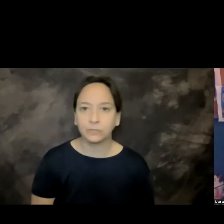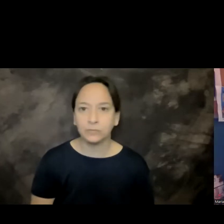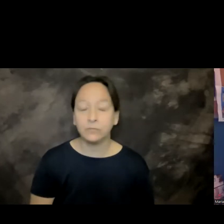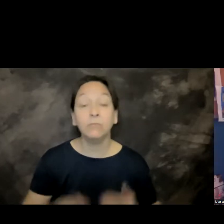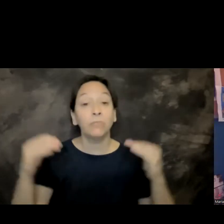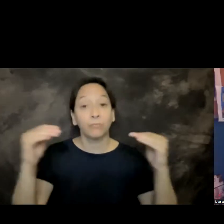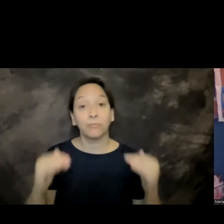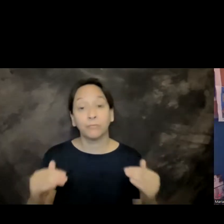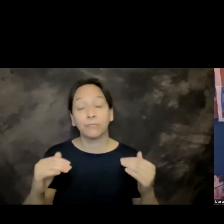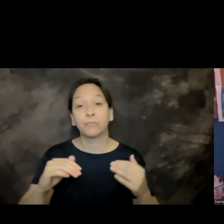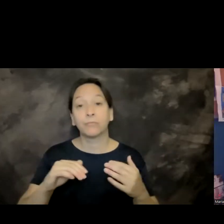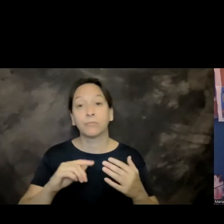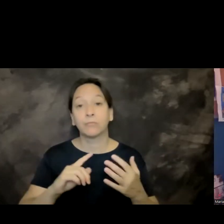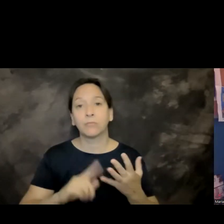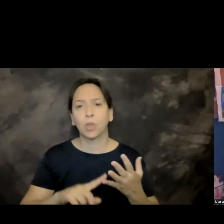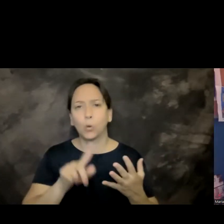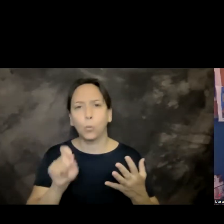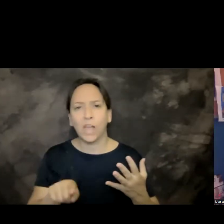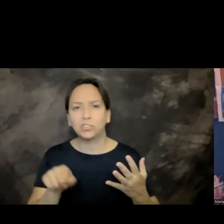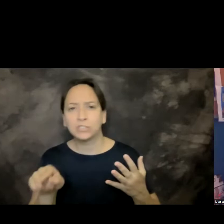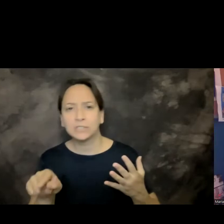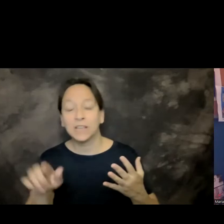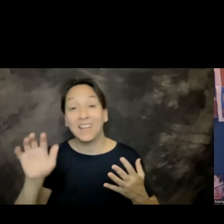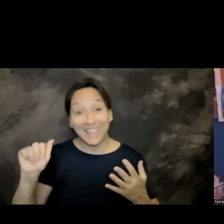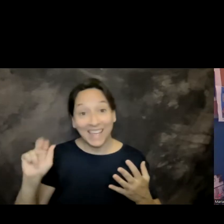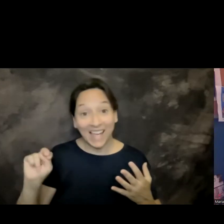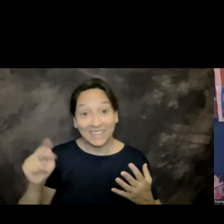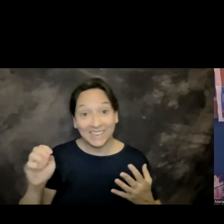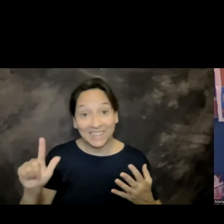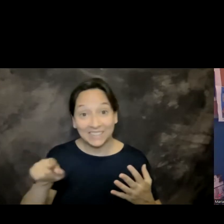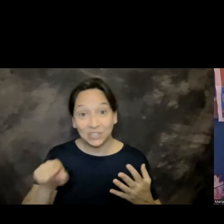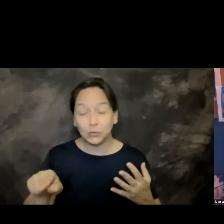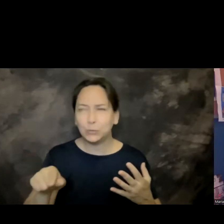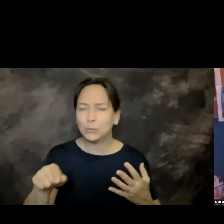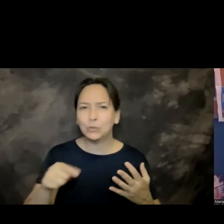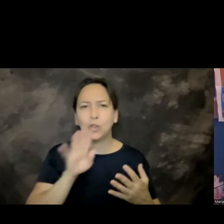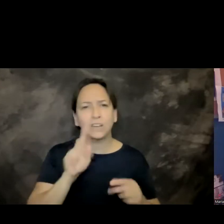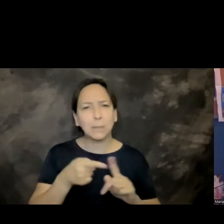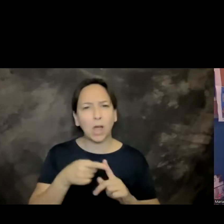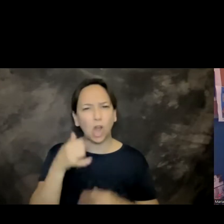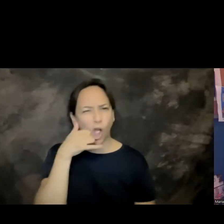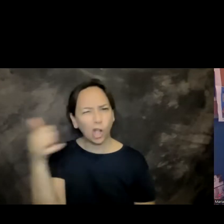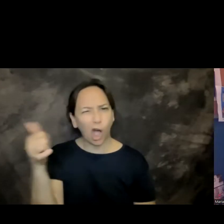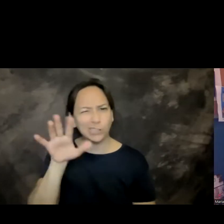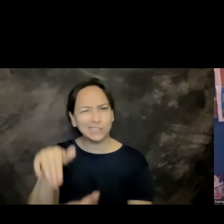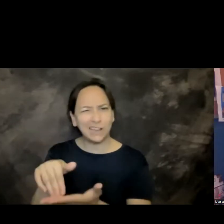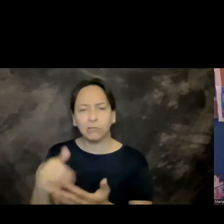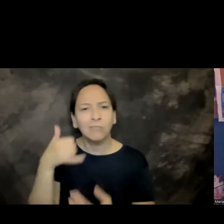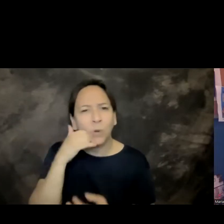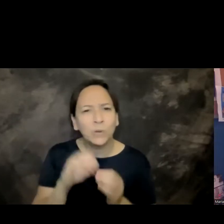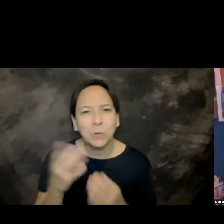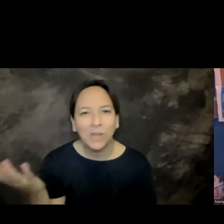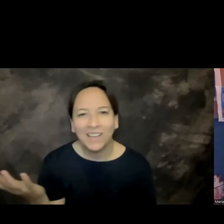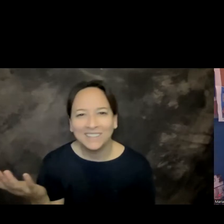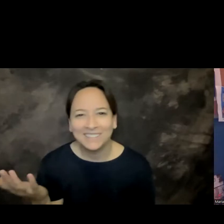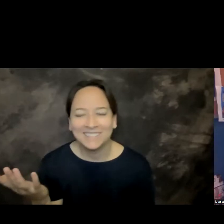Another question that came up, Angel, you shared a call center. What is the number to that call center